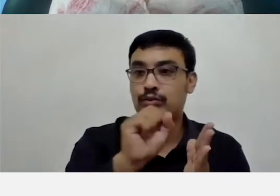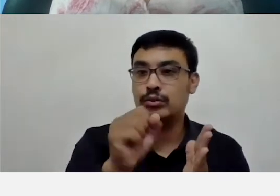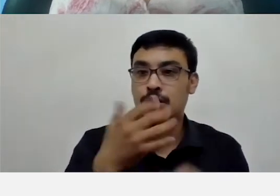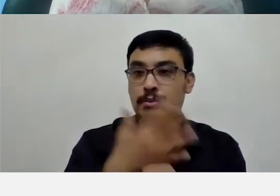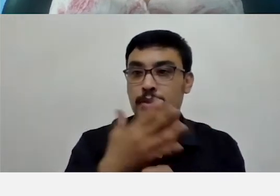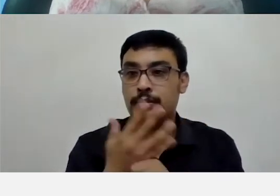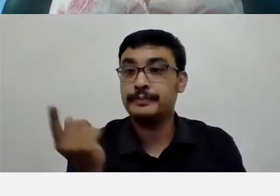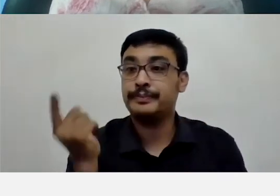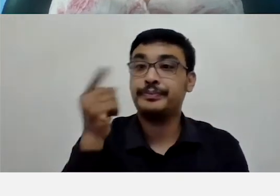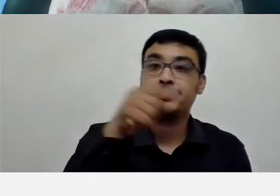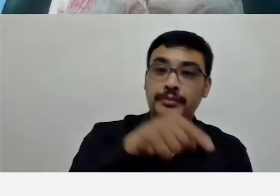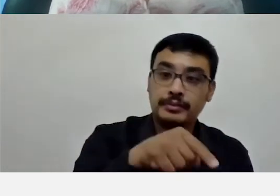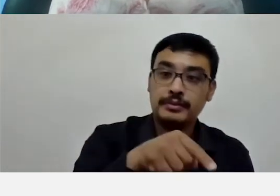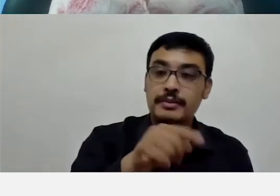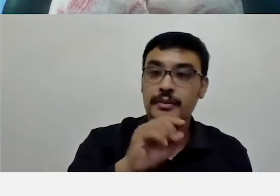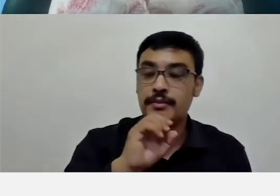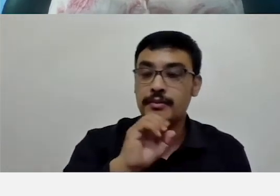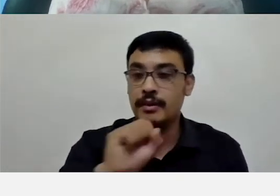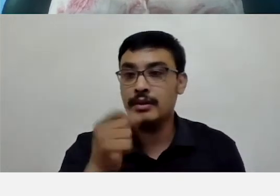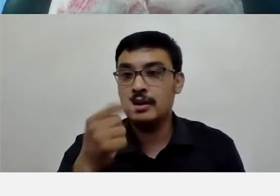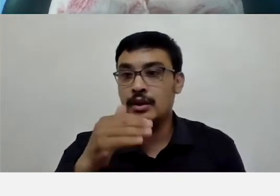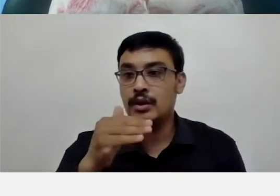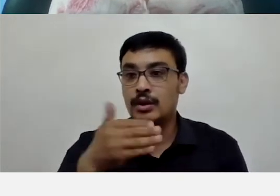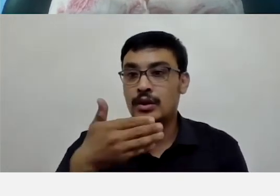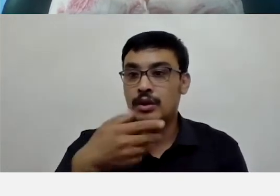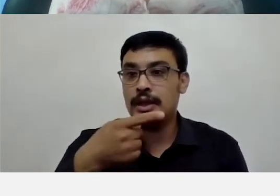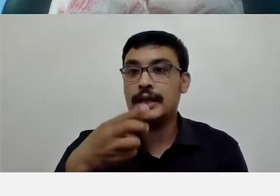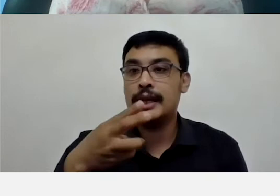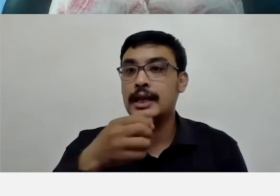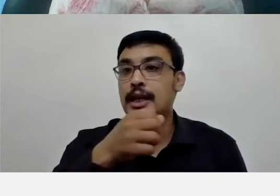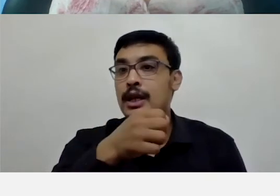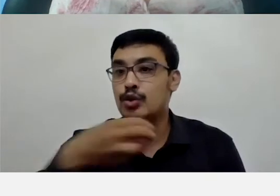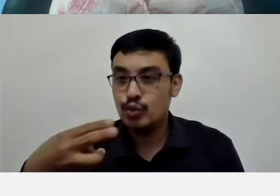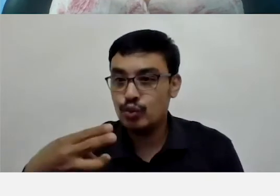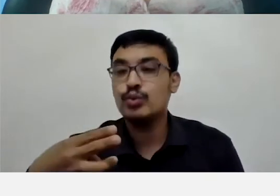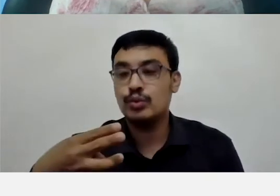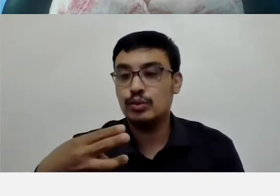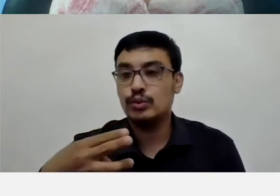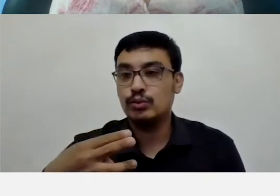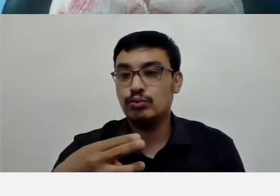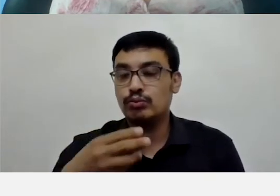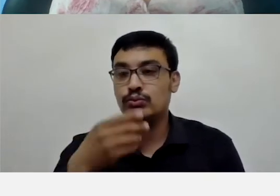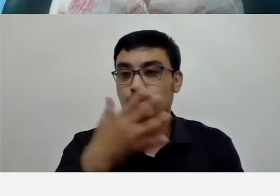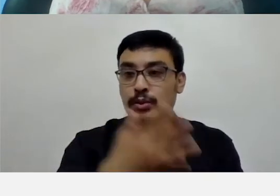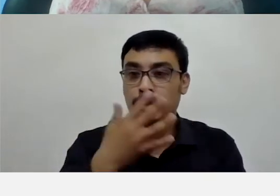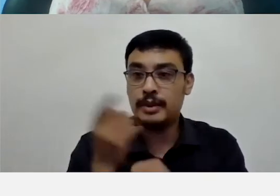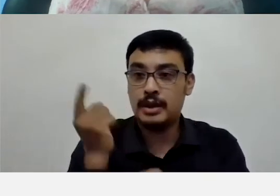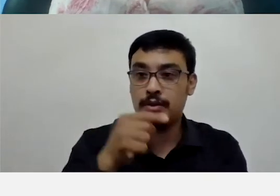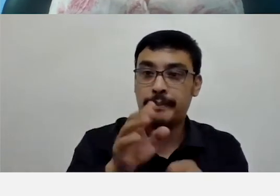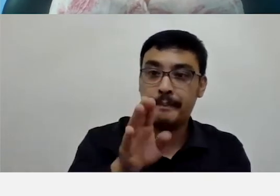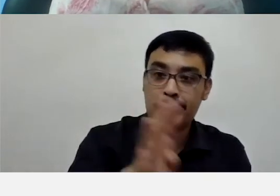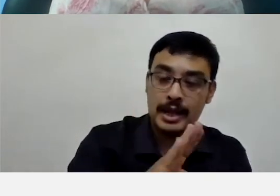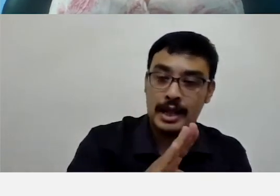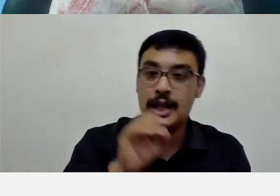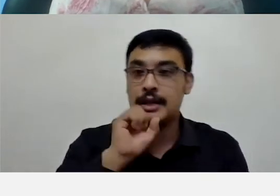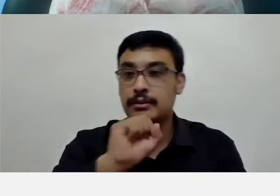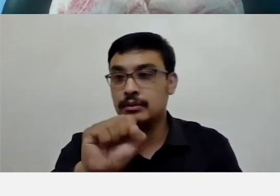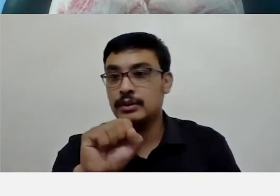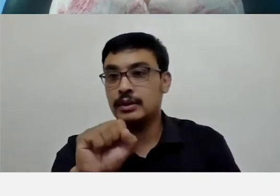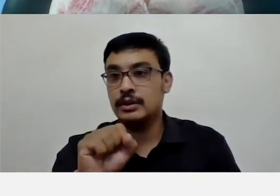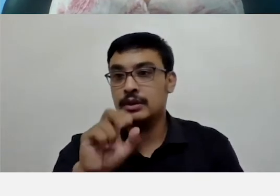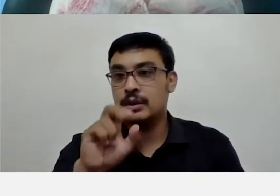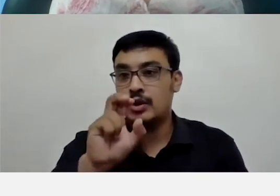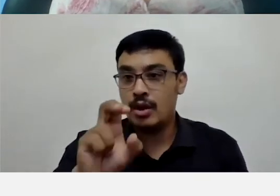Bhaktapur with the idol Tolezu. And they came here in a Bhaktapur at starting in Dattatreya